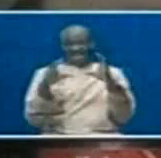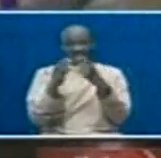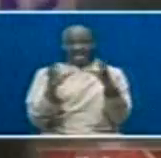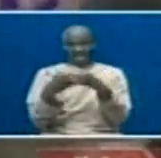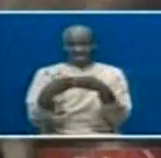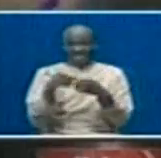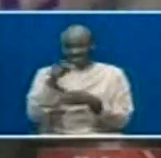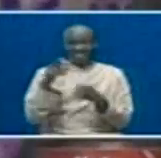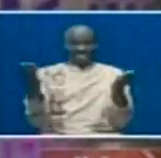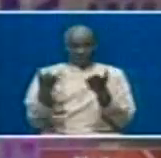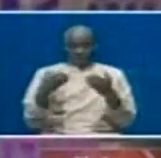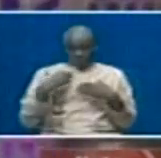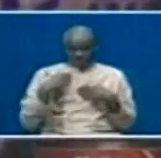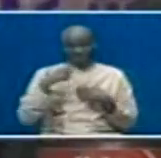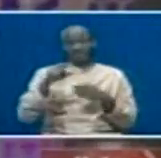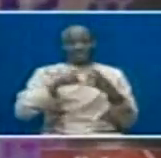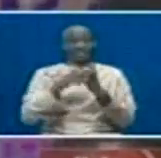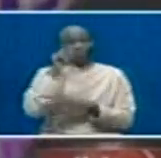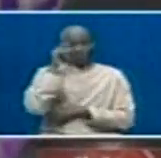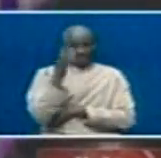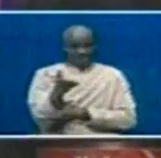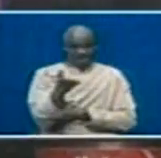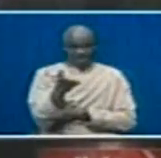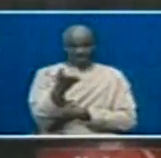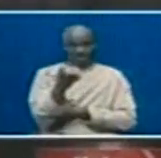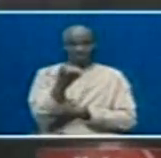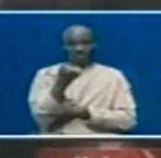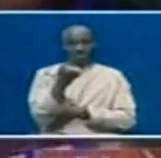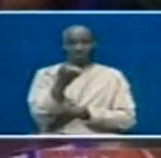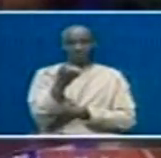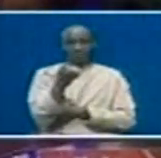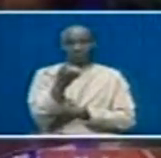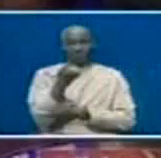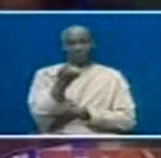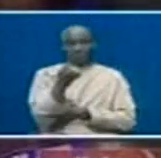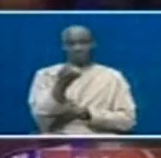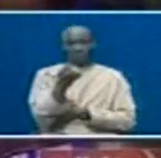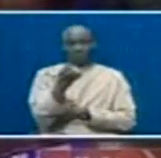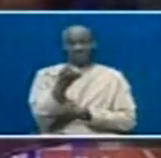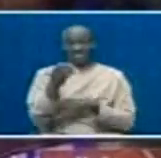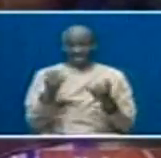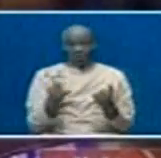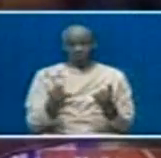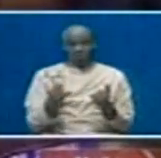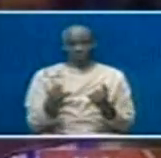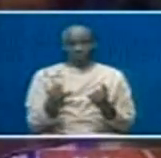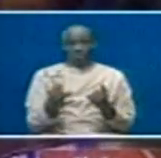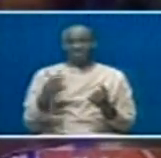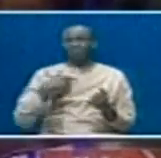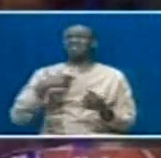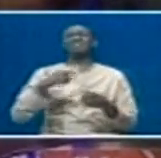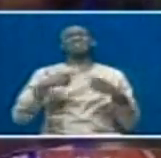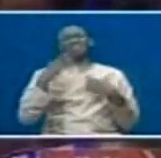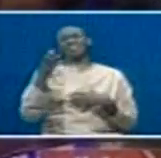But this is where, when they came to Mombasa, where we stuck ourselves. So people are all gathering there now? Now, they've been gathering there for the